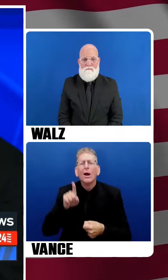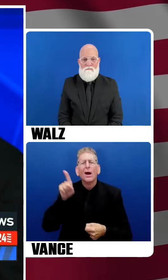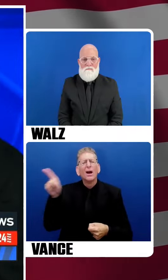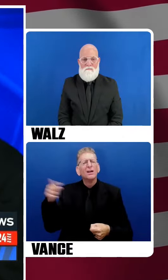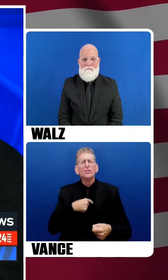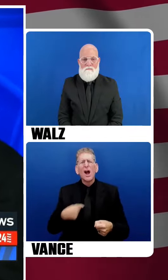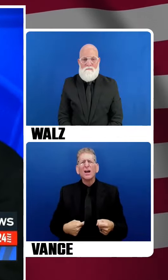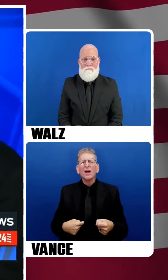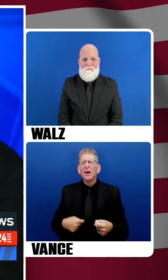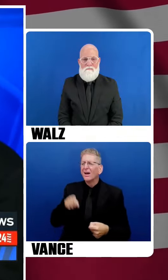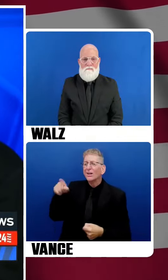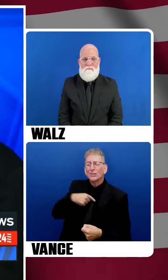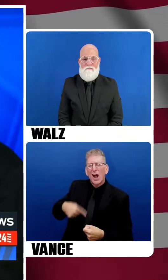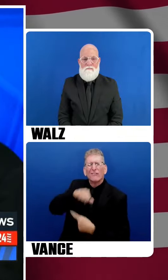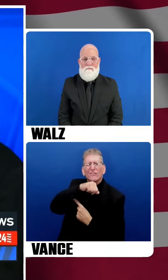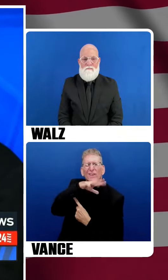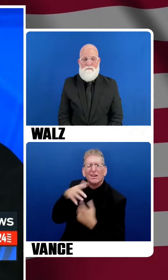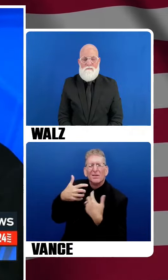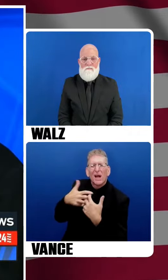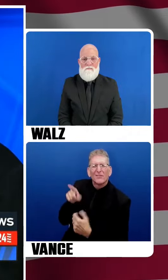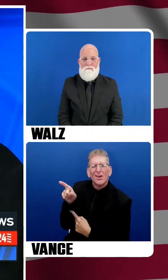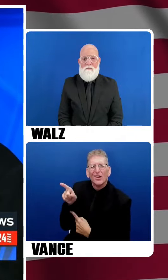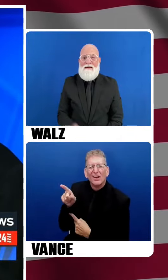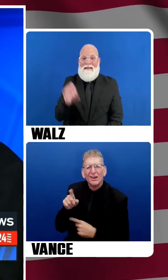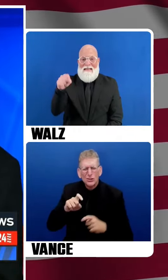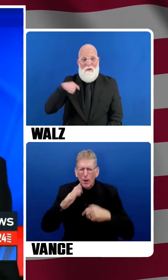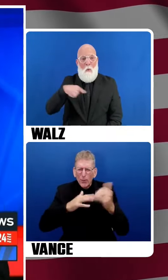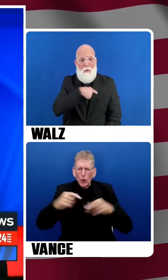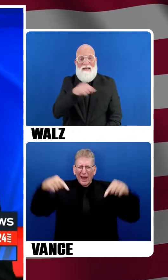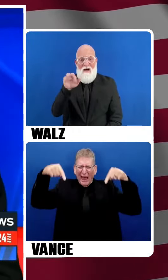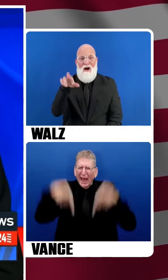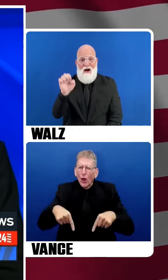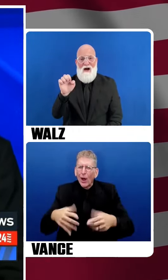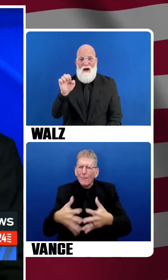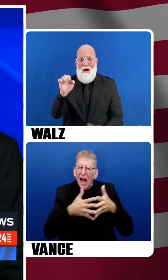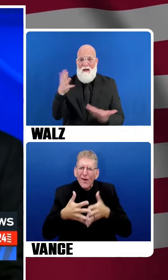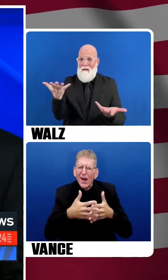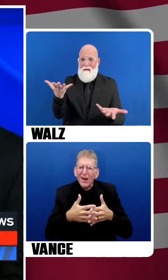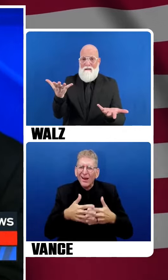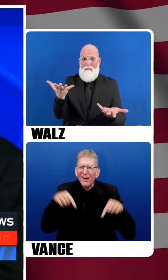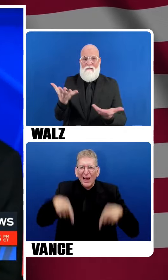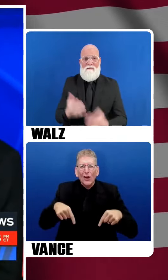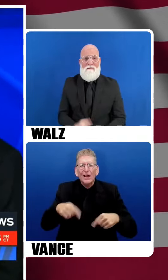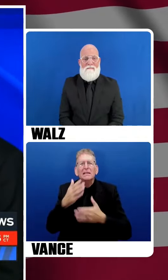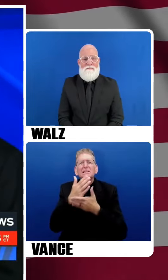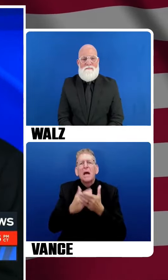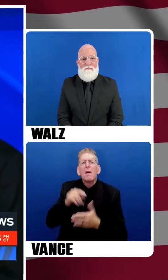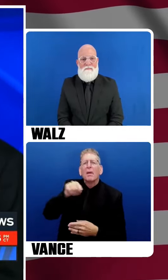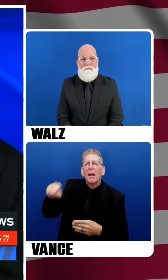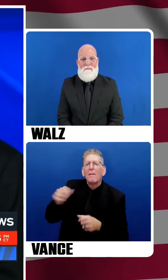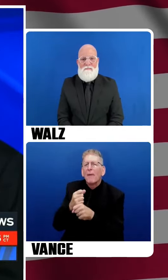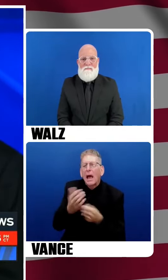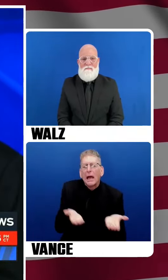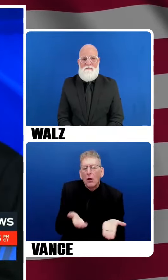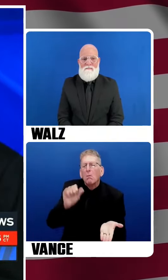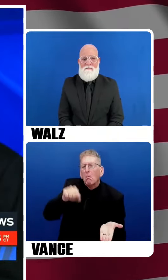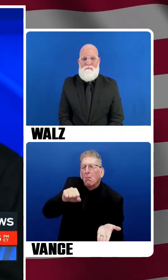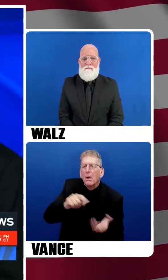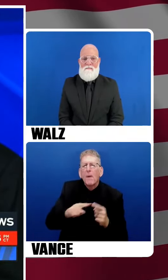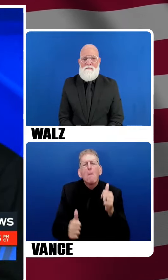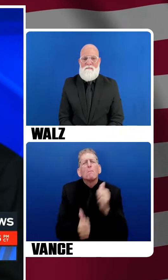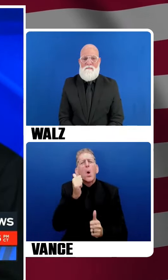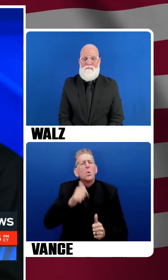America. Some of them are, Tim, but a lot of them are being made overseas in China, especially the components that go into those solar panels. So if you really